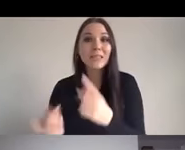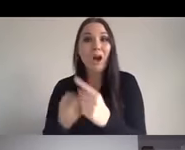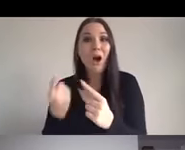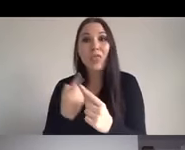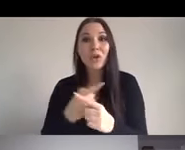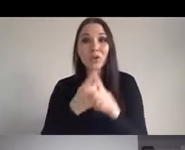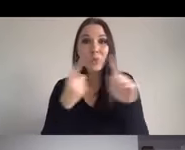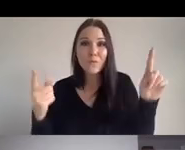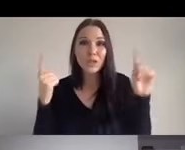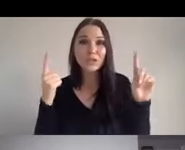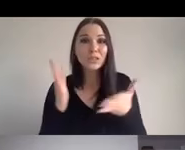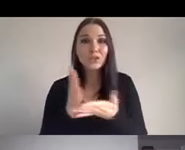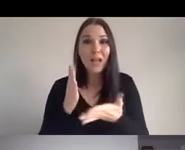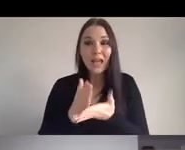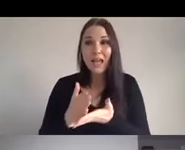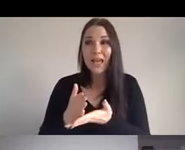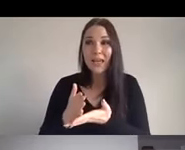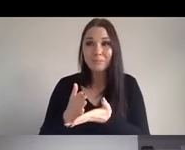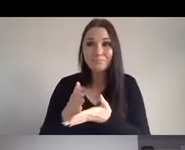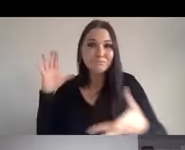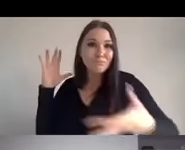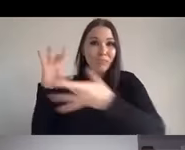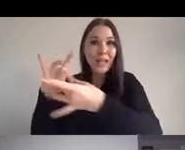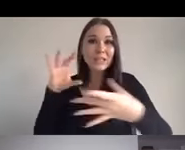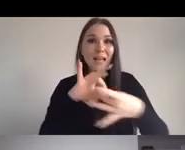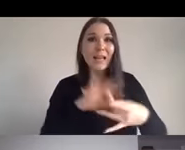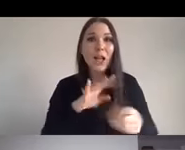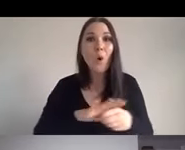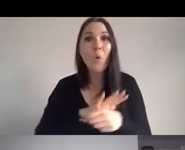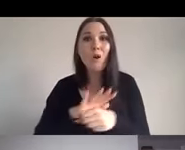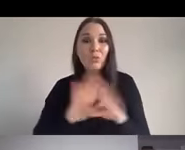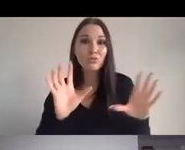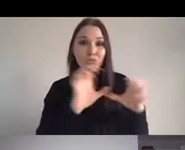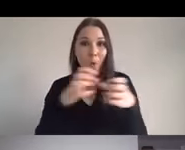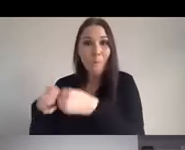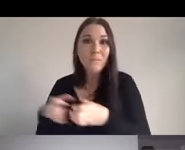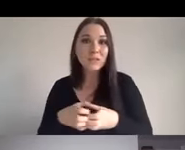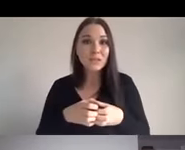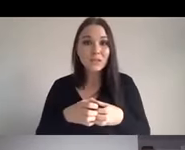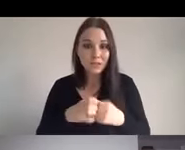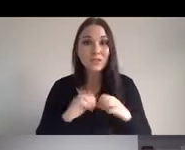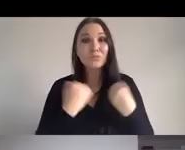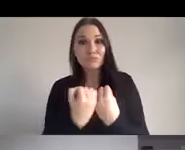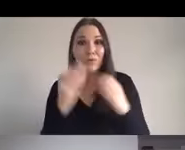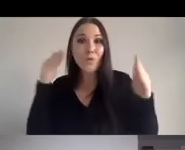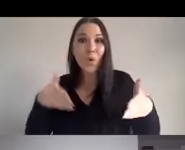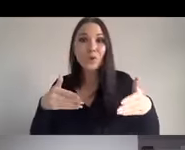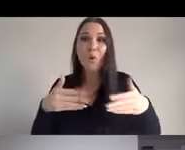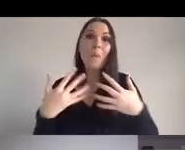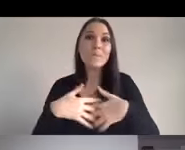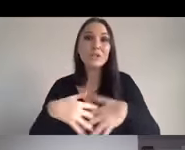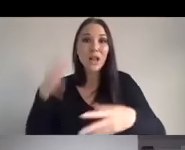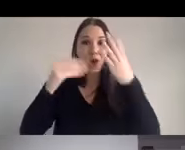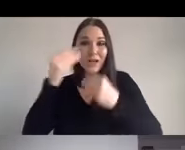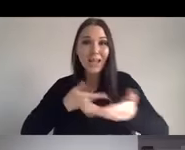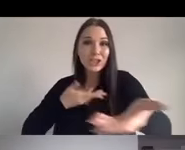keep really attached to local groups focusing on machine learning, exchange ideas. It's always